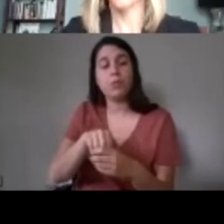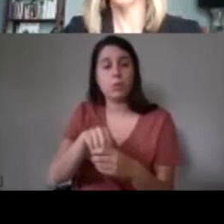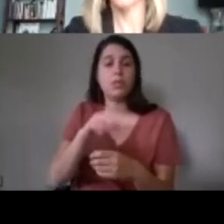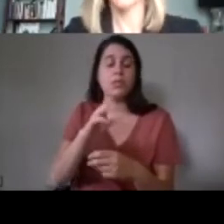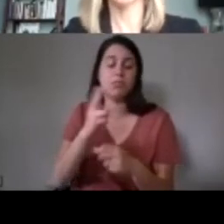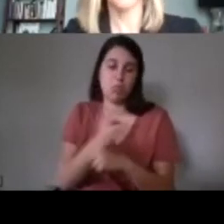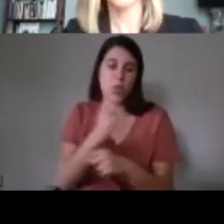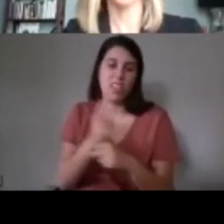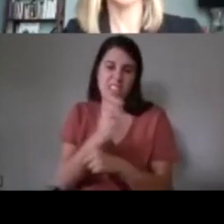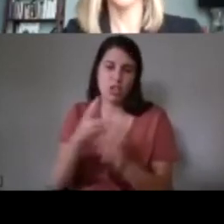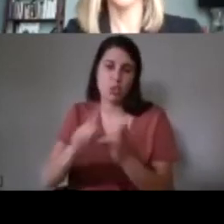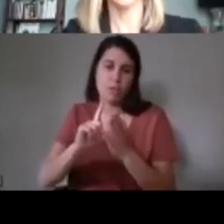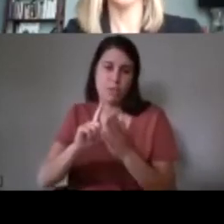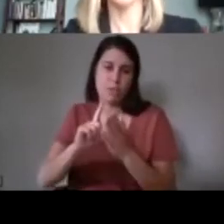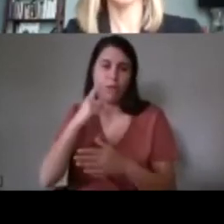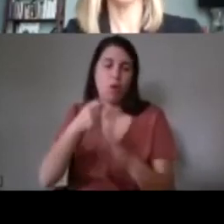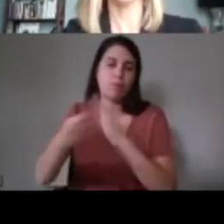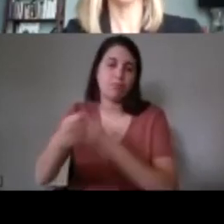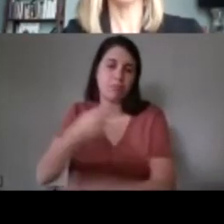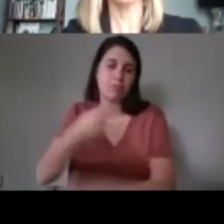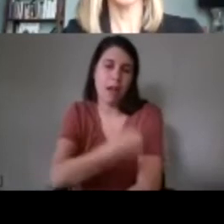review of hospitalizations.